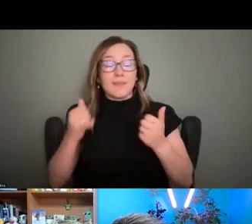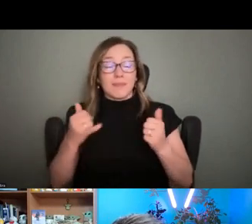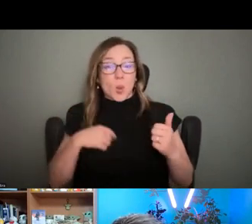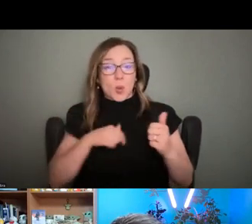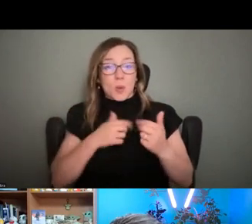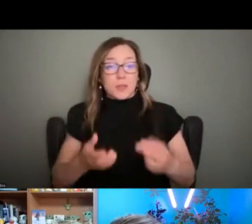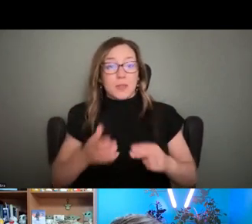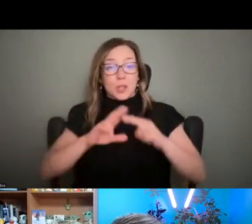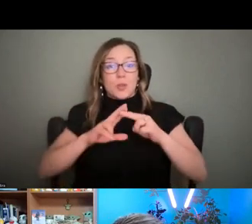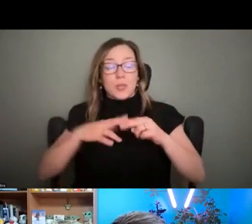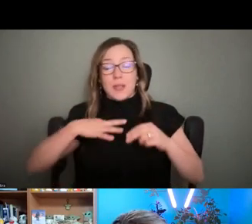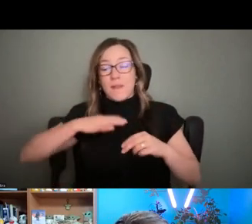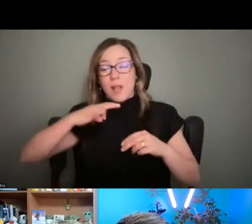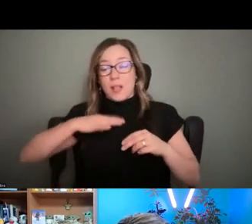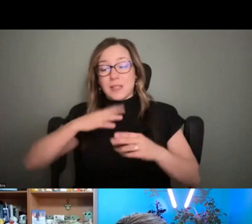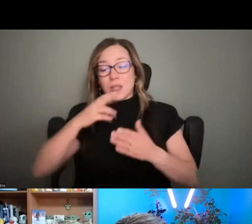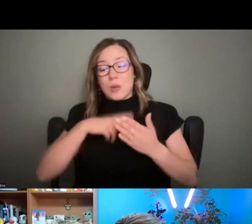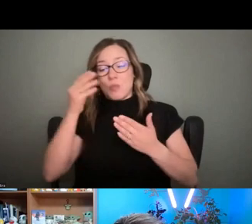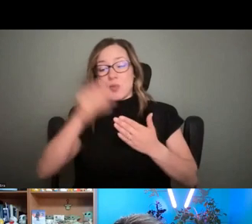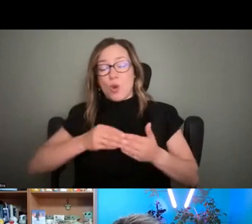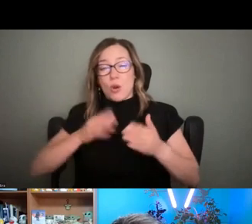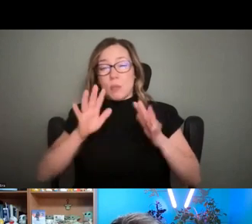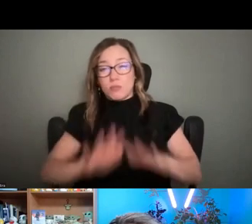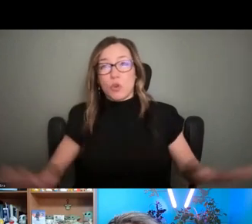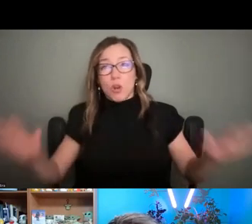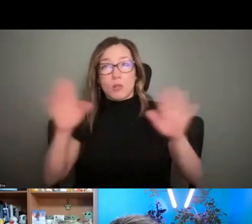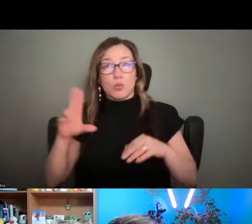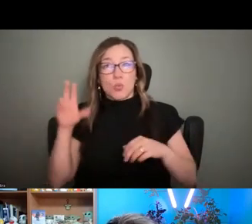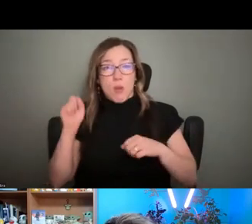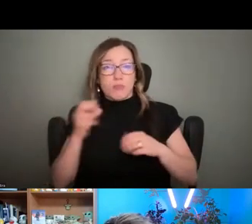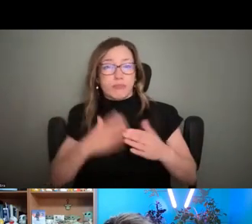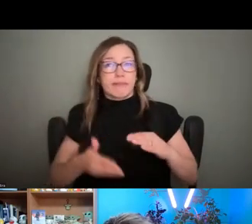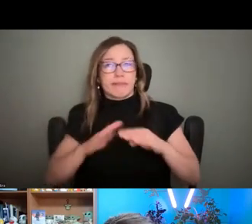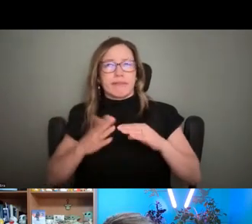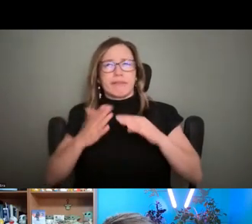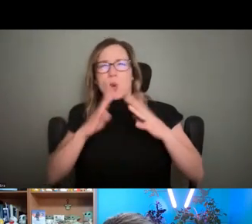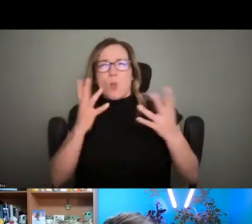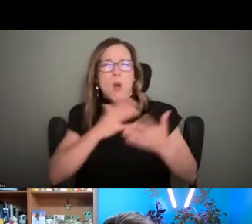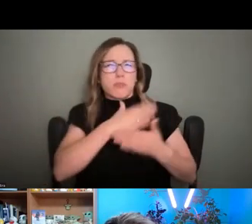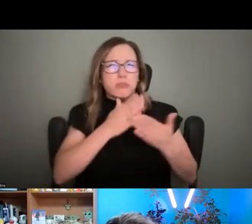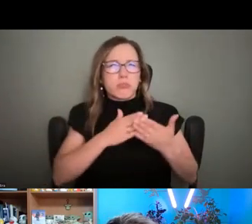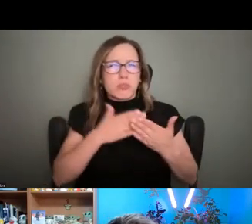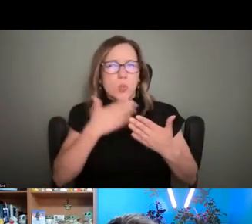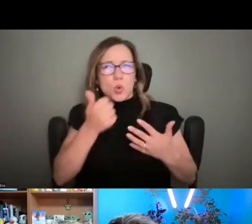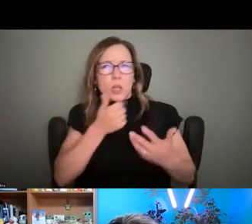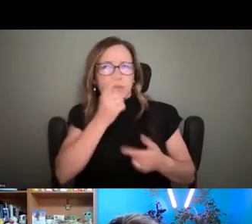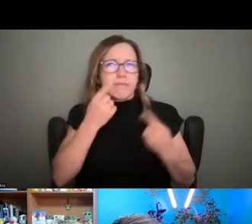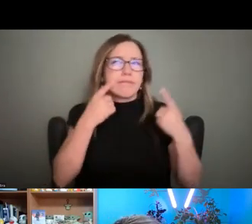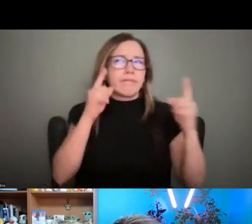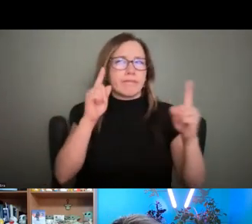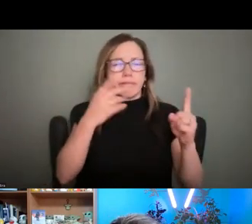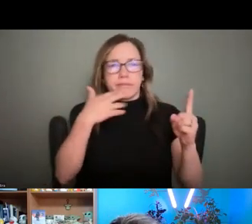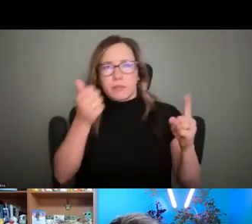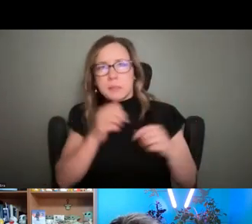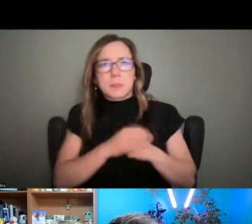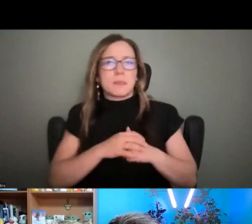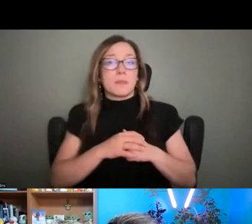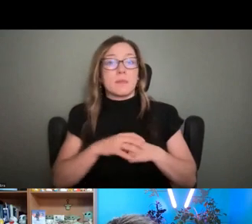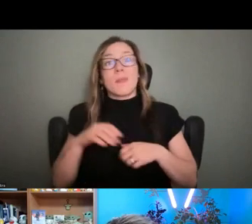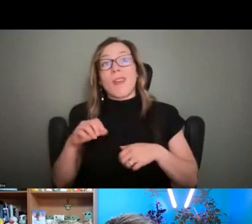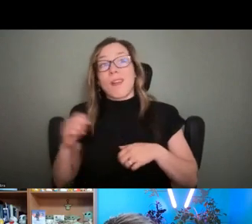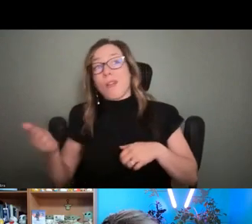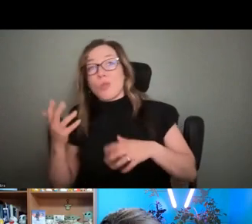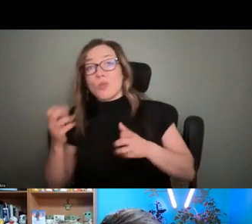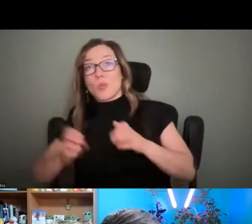the number of volunteer programs across the country and to learn what components of each model work best. Then others who are wanting